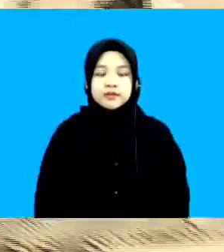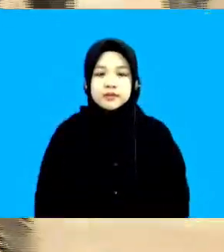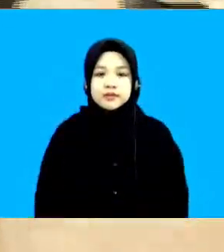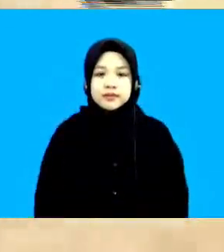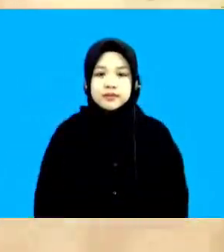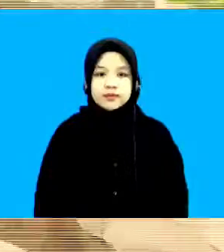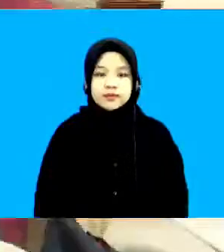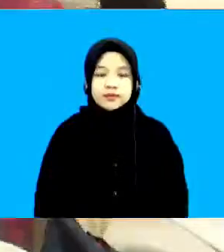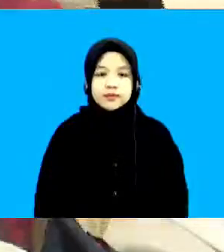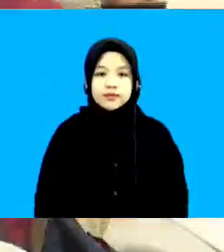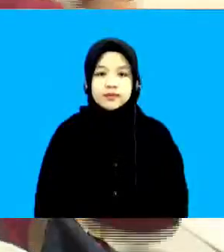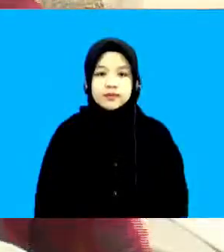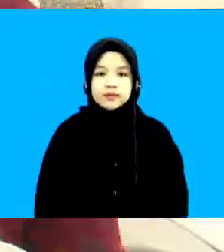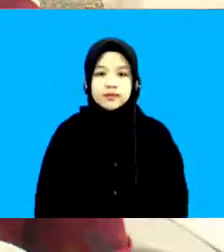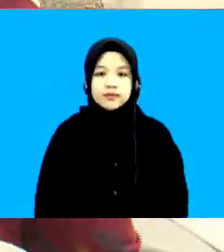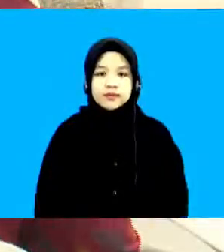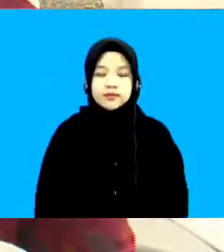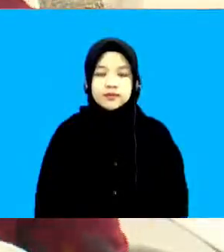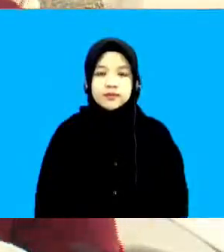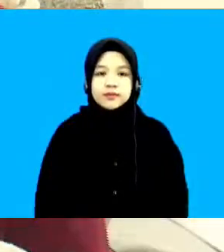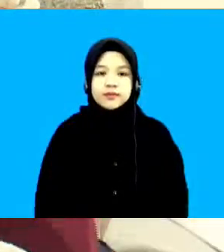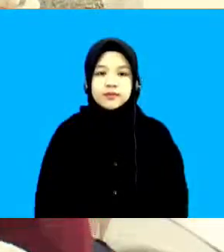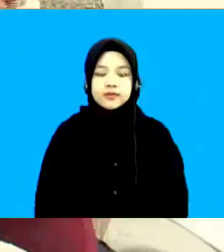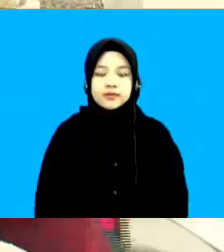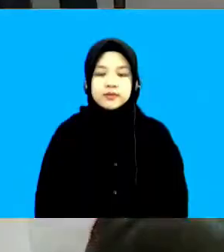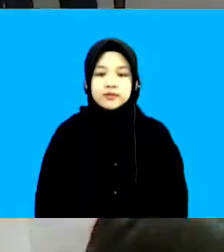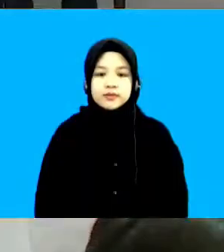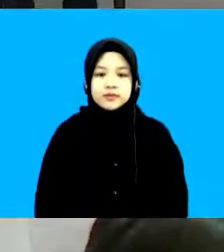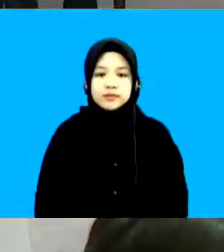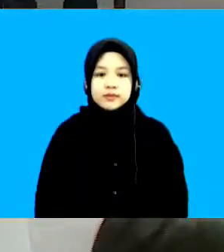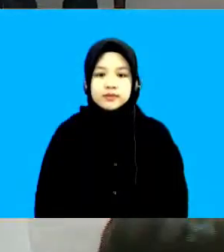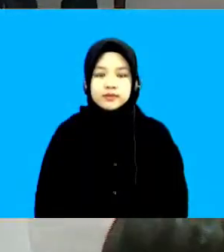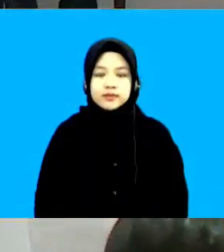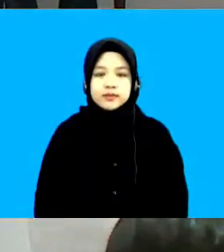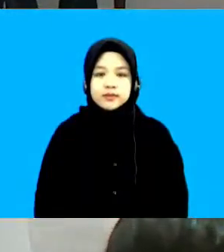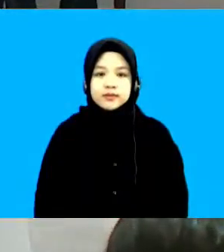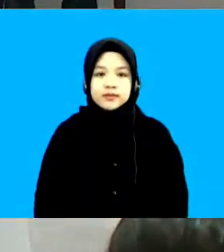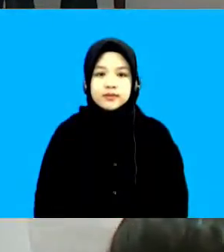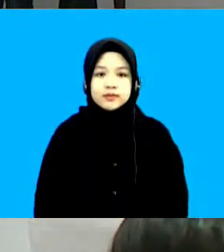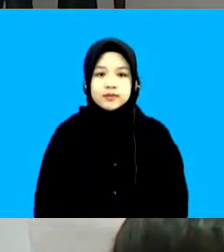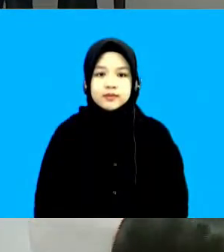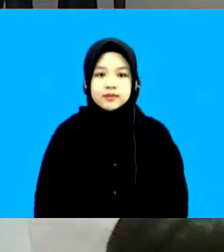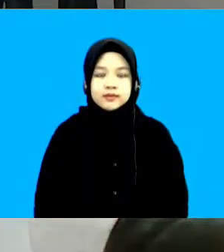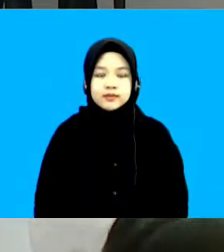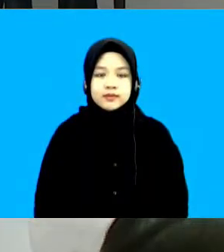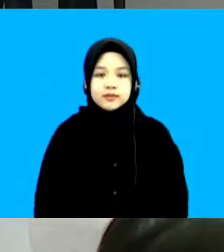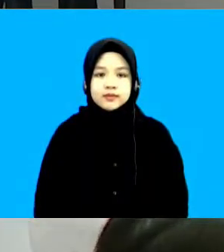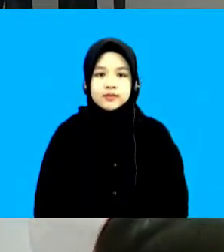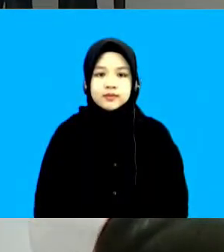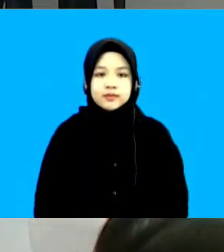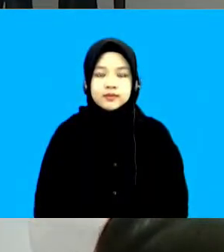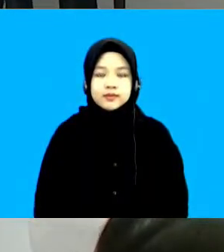government in using MPI for social protection? Okay, the first question is actually on the